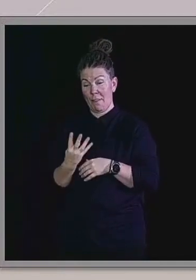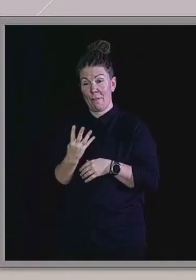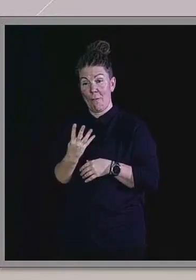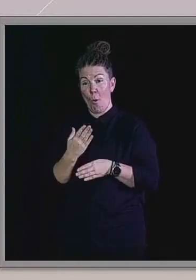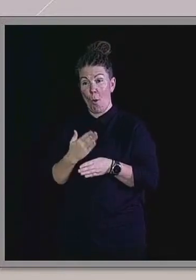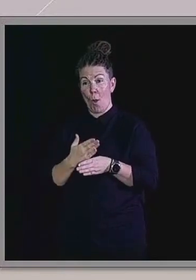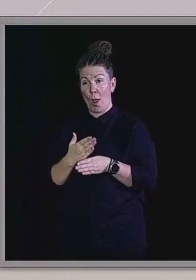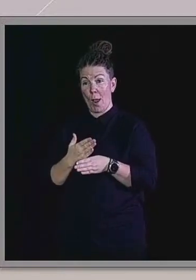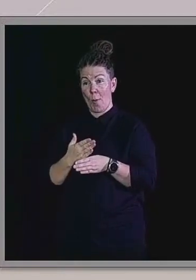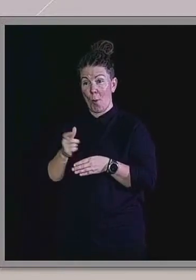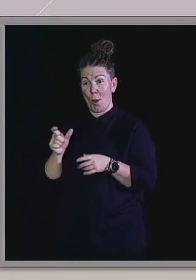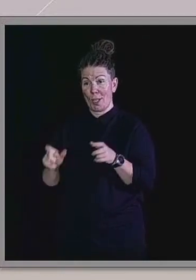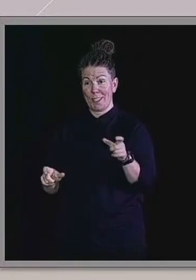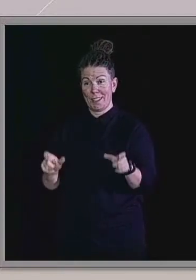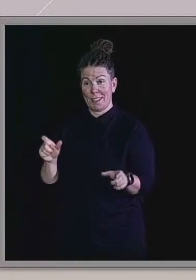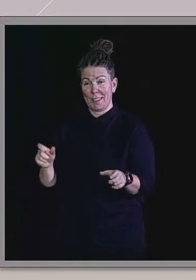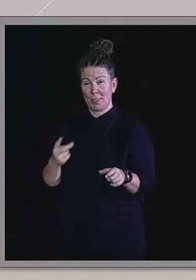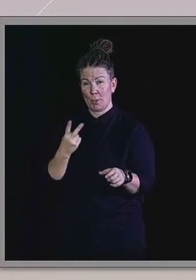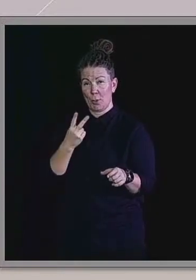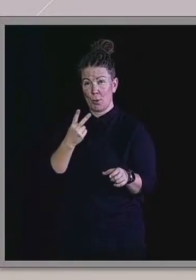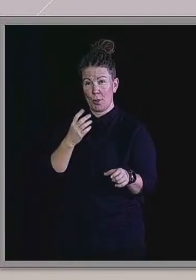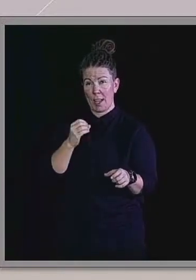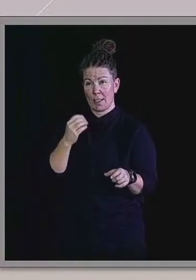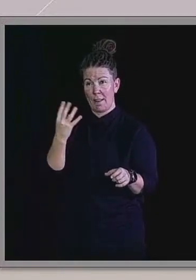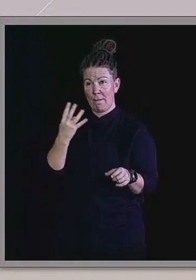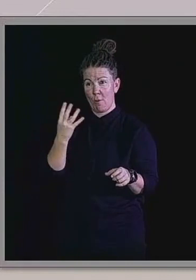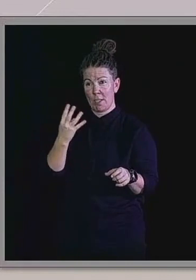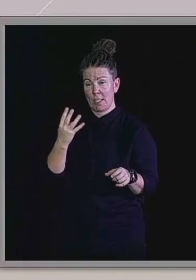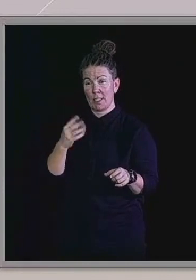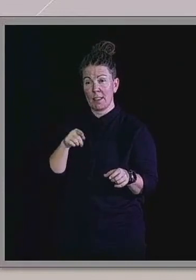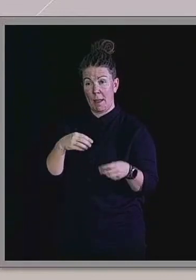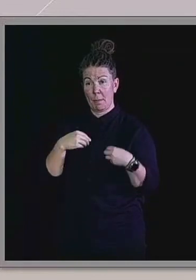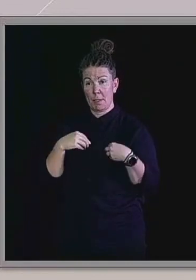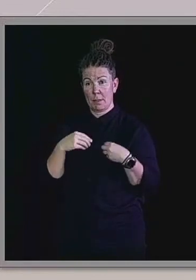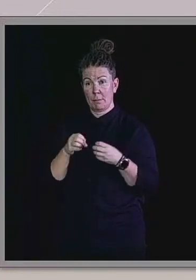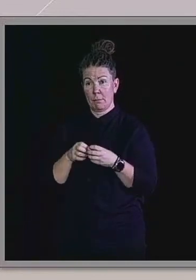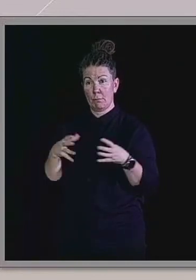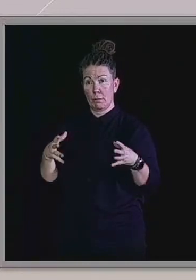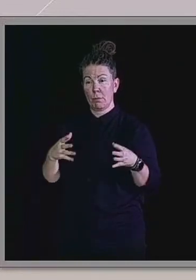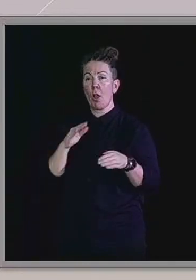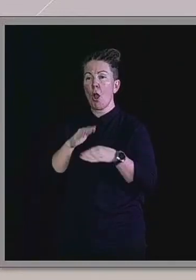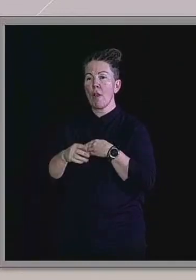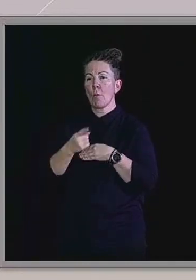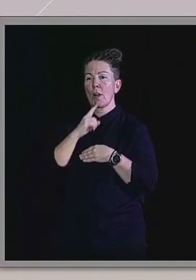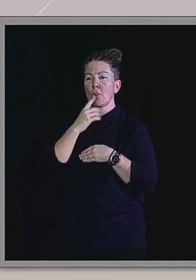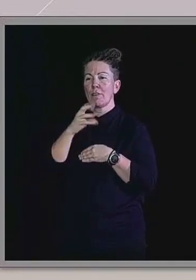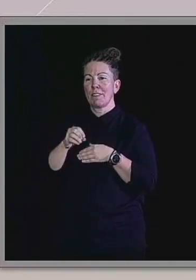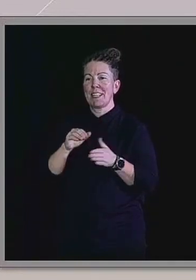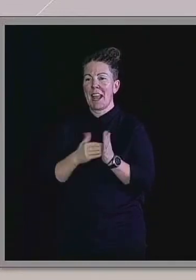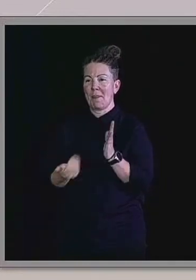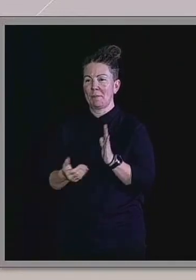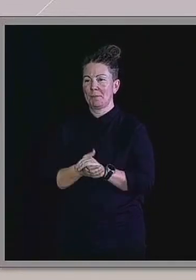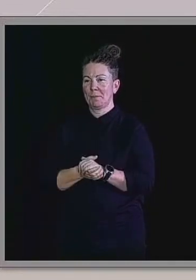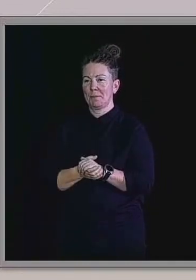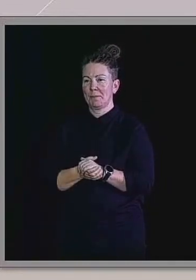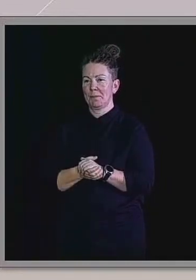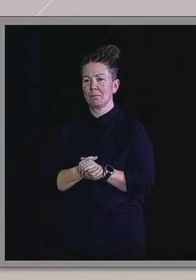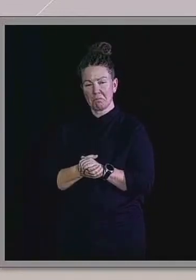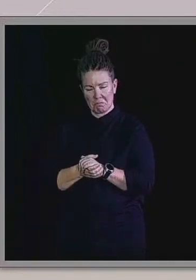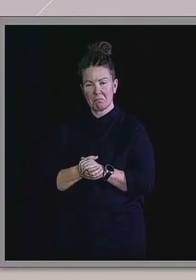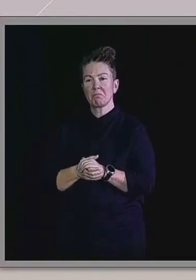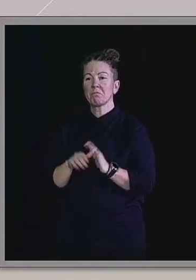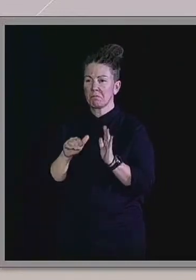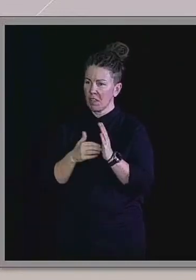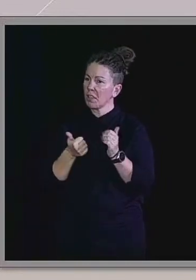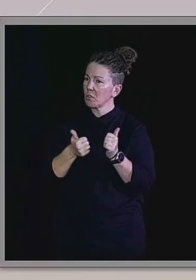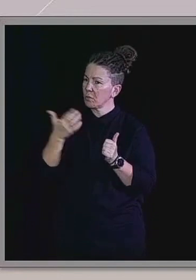employees in 2014, and we started the business. Now we employ over 150, and we got a good turnover coming out of